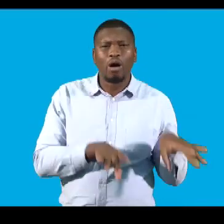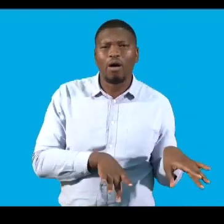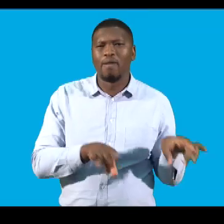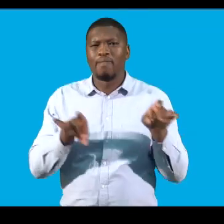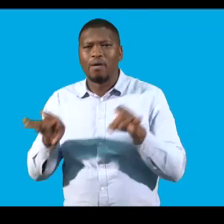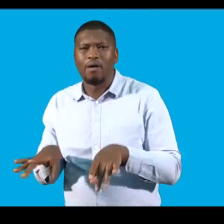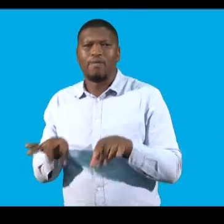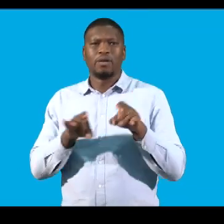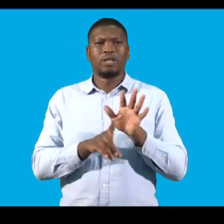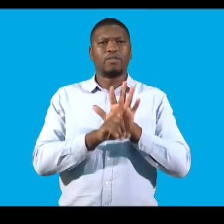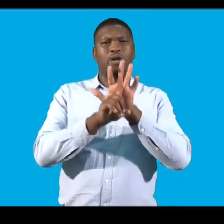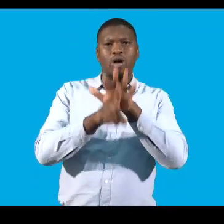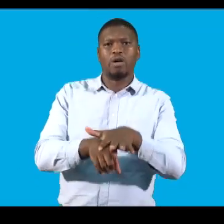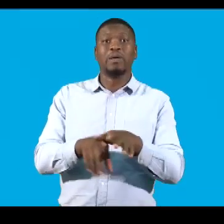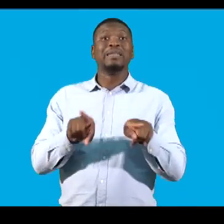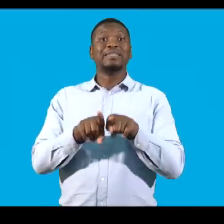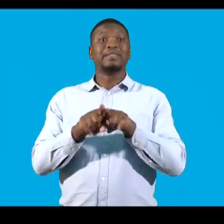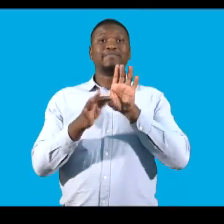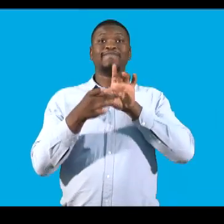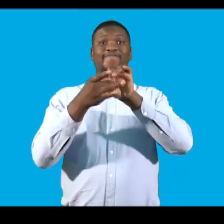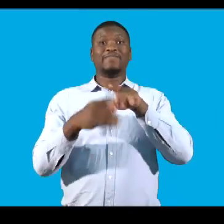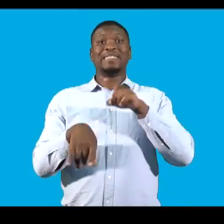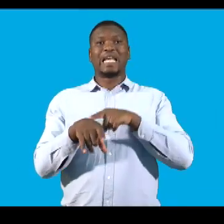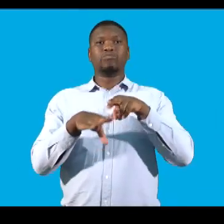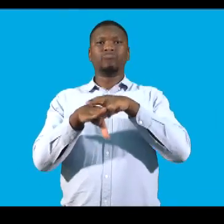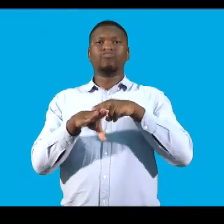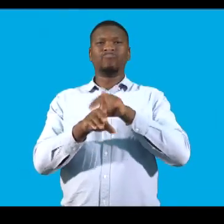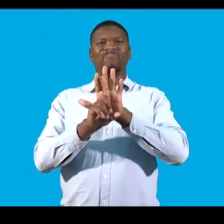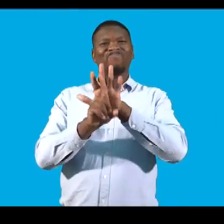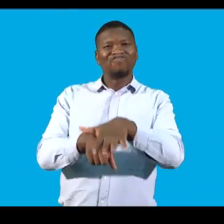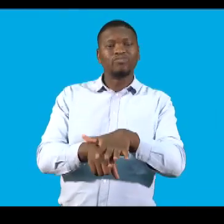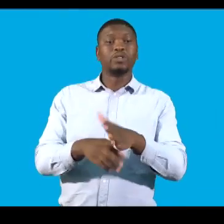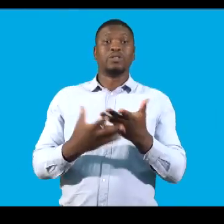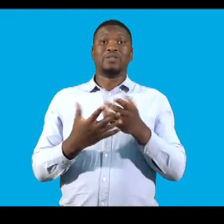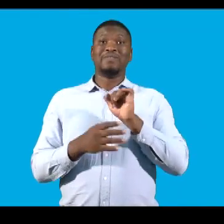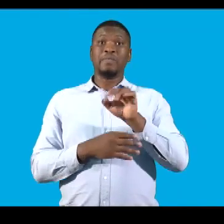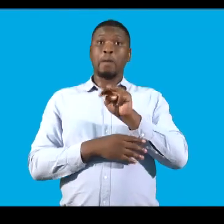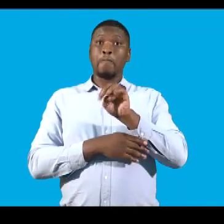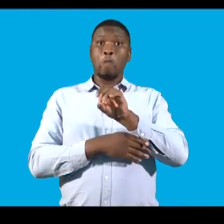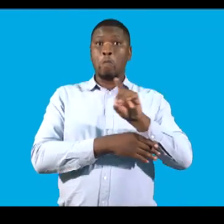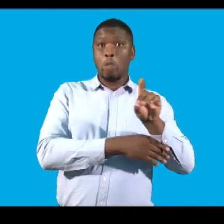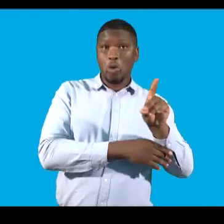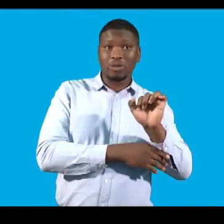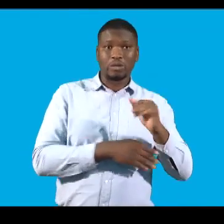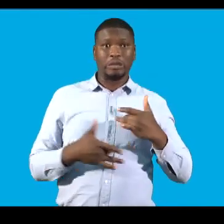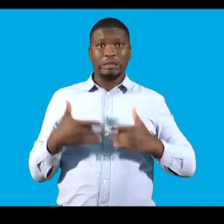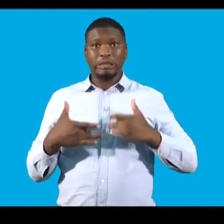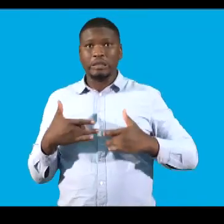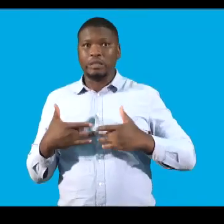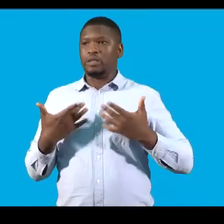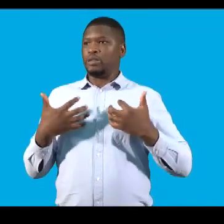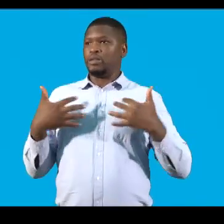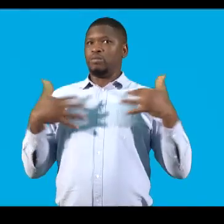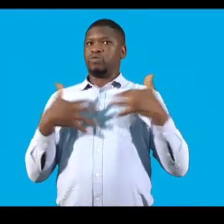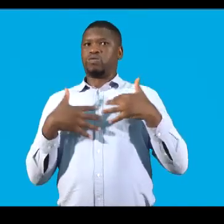and oppression. It's all about the apartheid rule and the effects thereof. The mood is anxious,